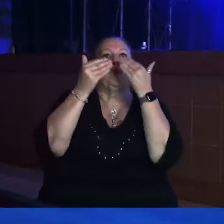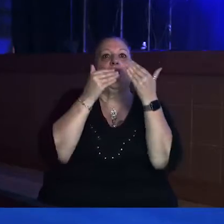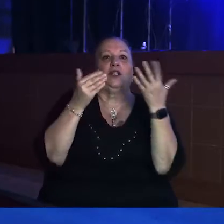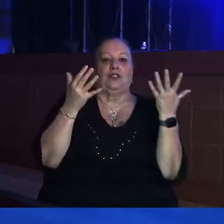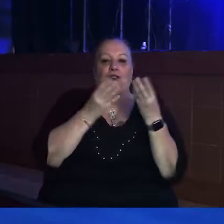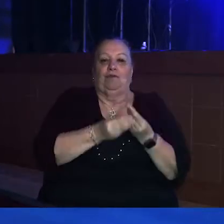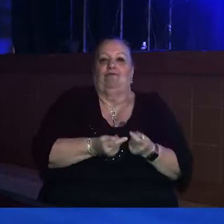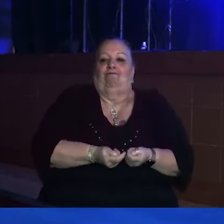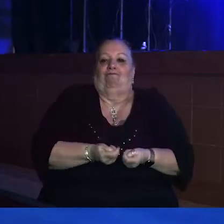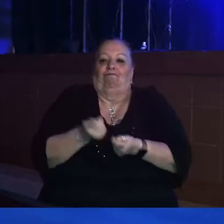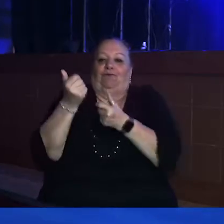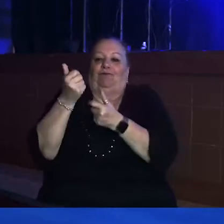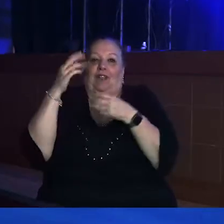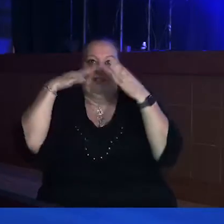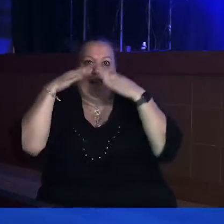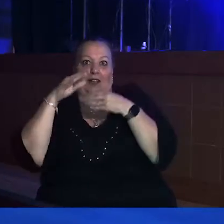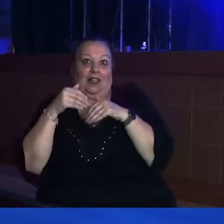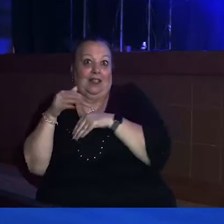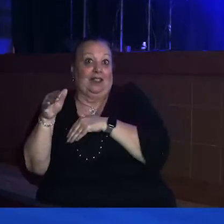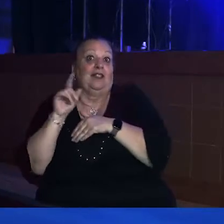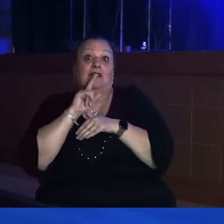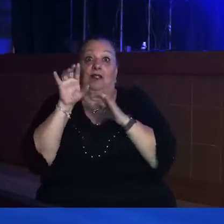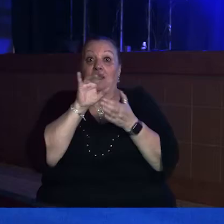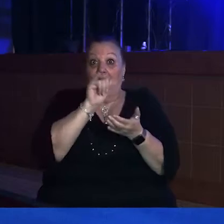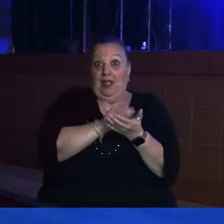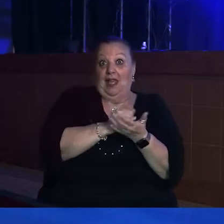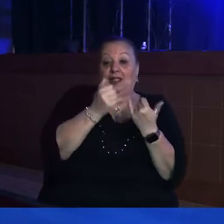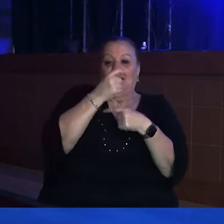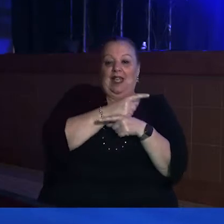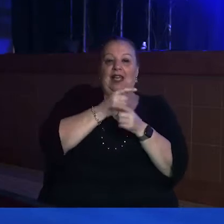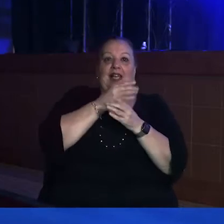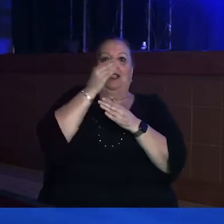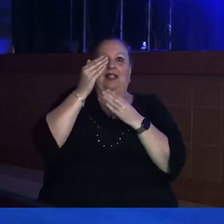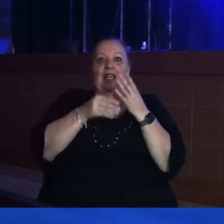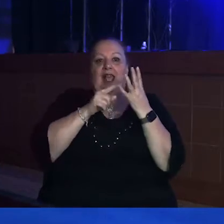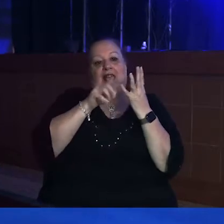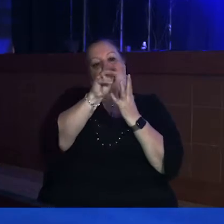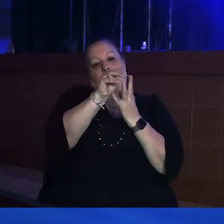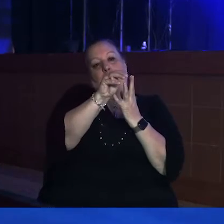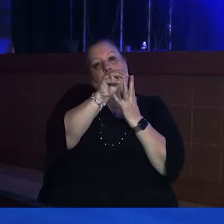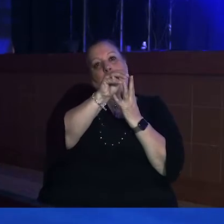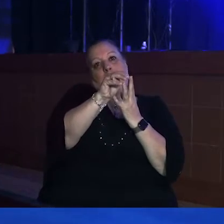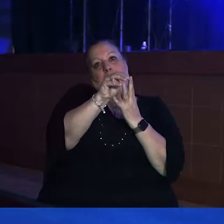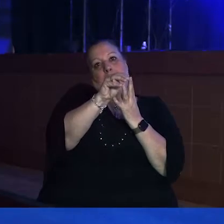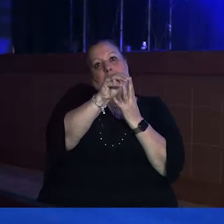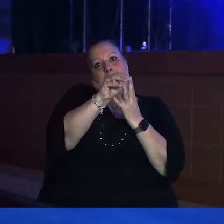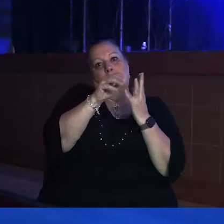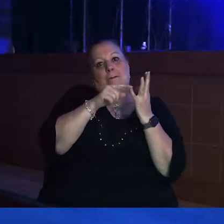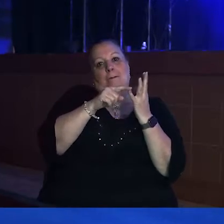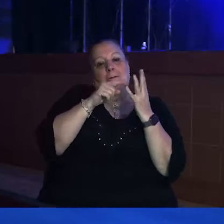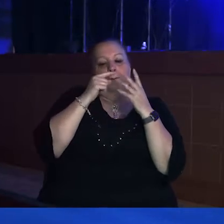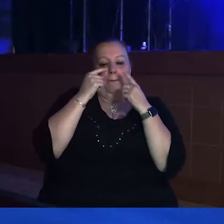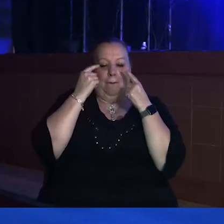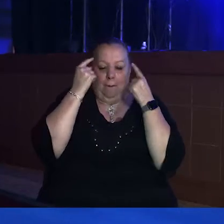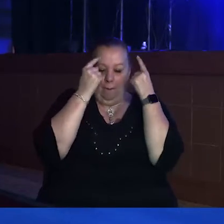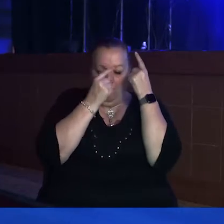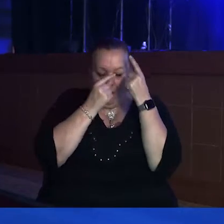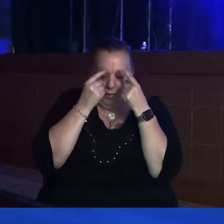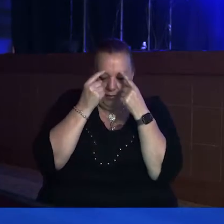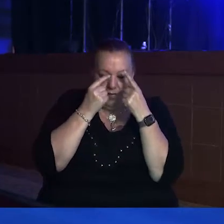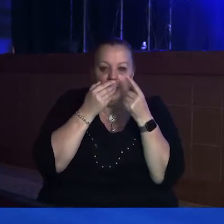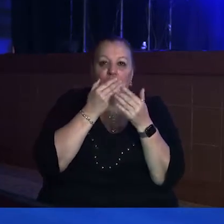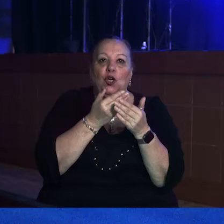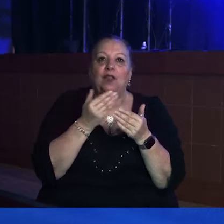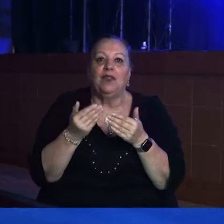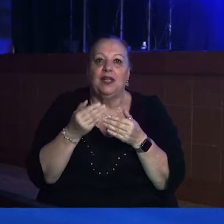anxiety away. It just does. And today we come to the M in our CALM acronym. Meditate on good things. Meditate on good